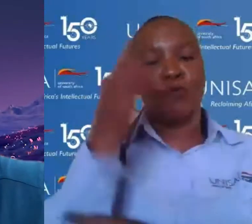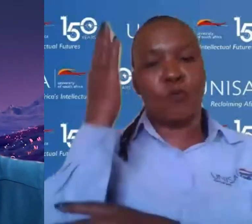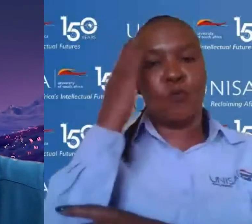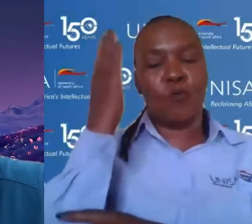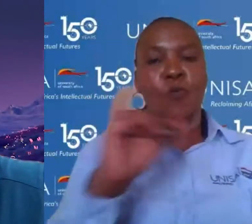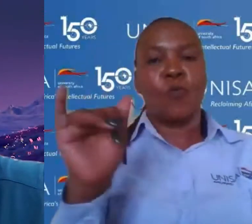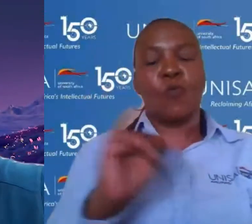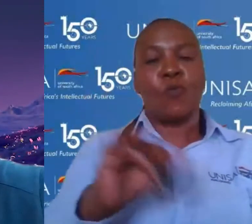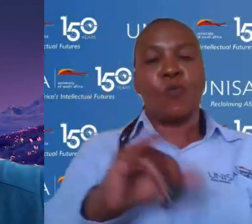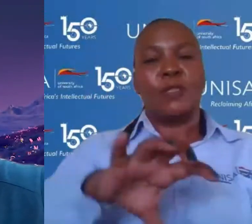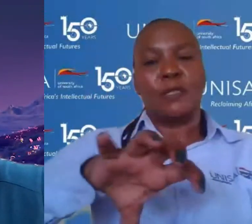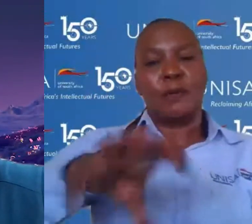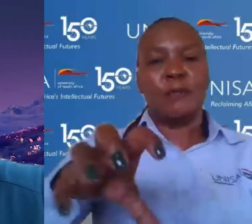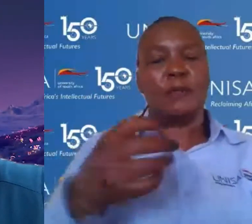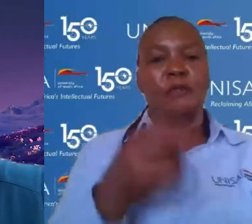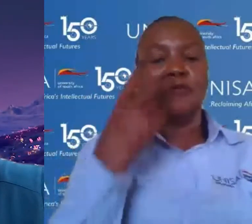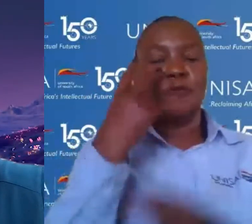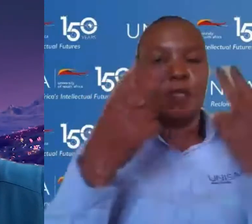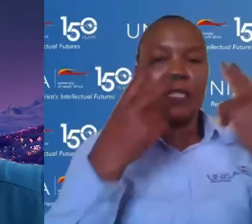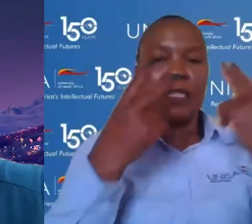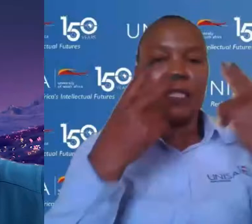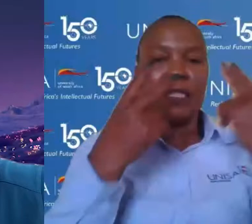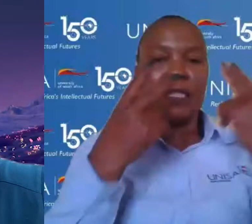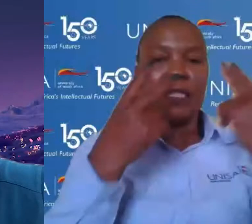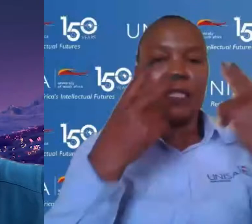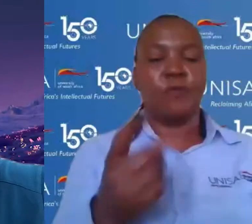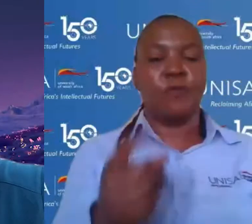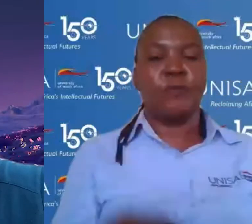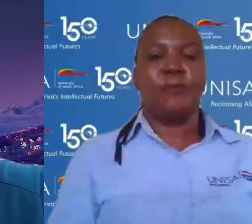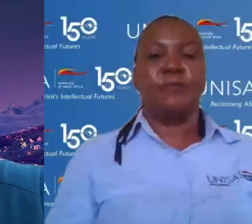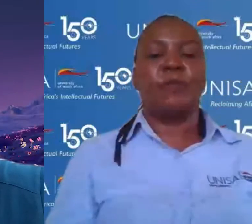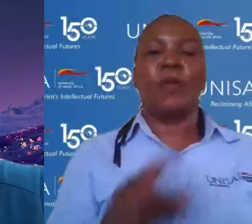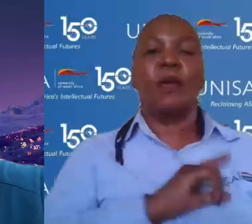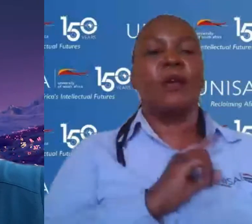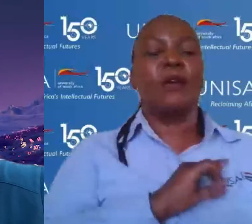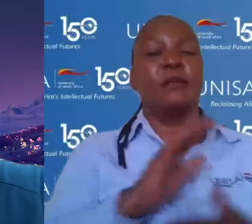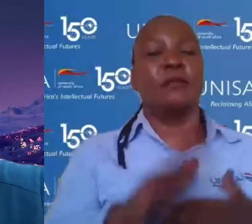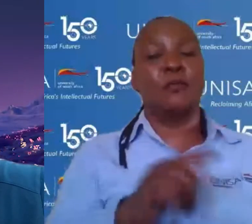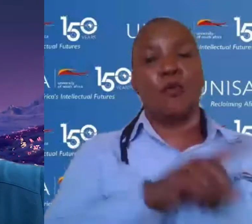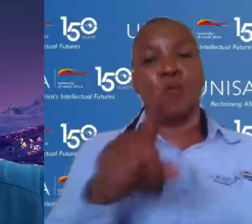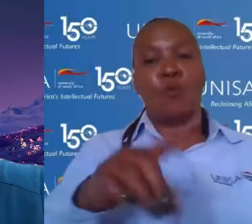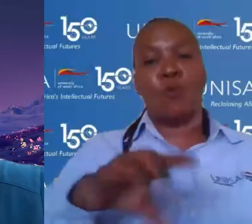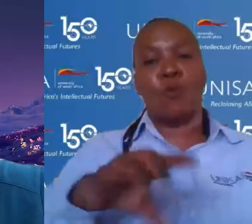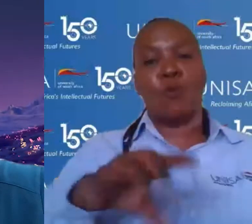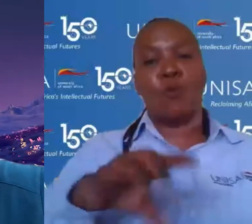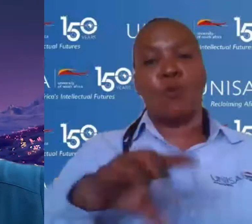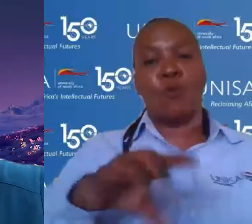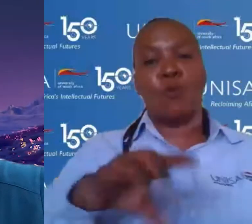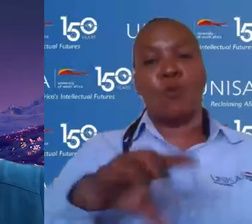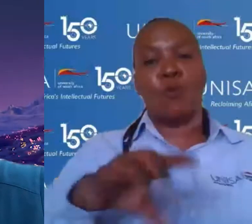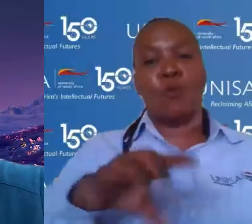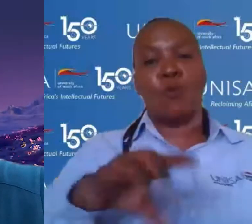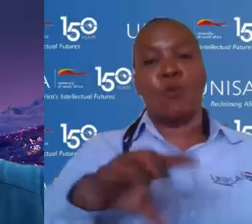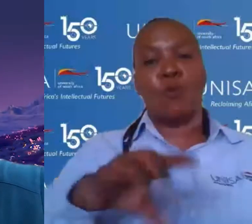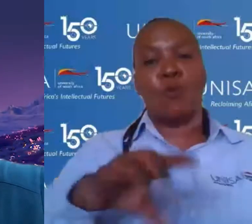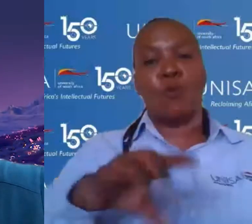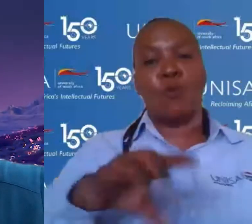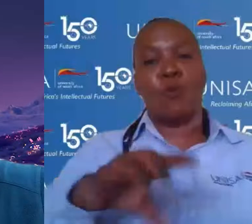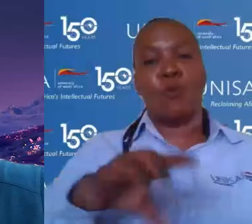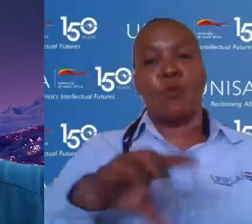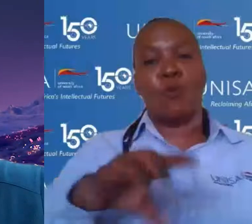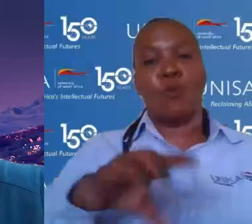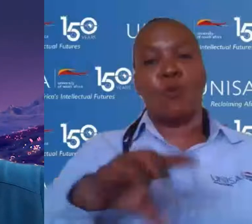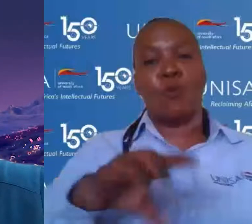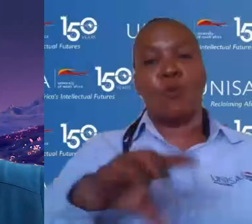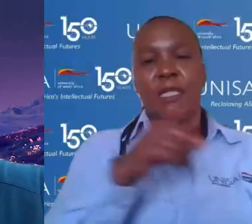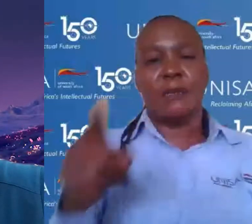should be visiting tomorrow, because those campuses are there to service them.